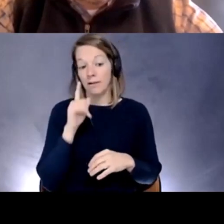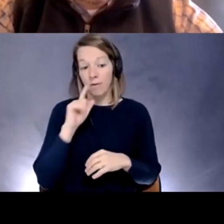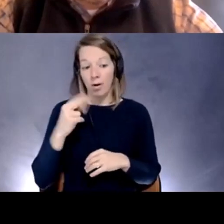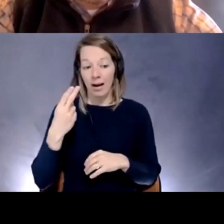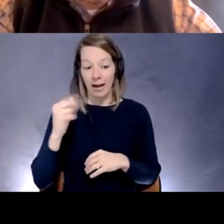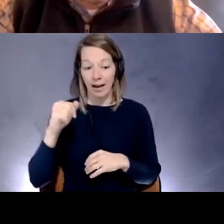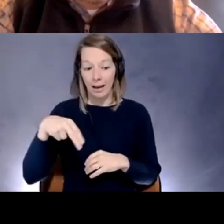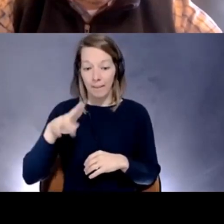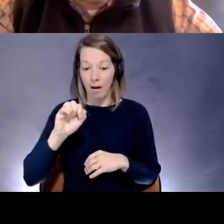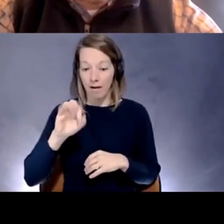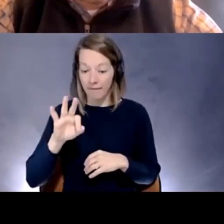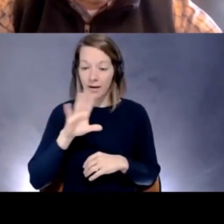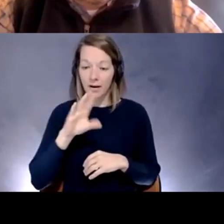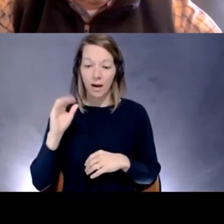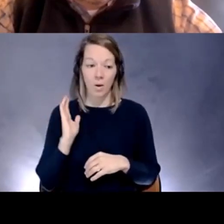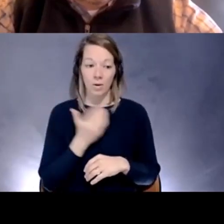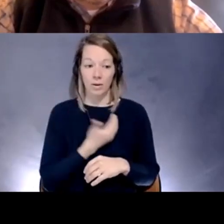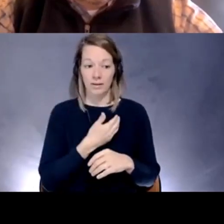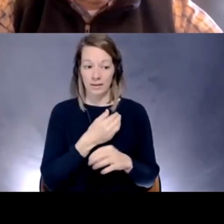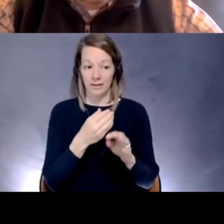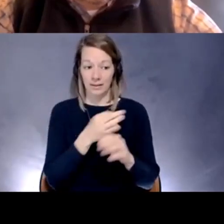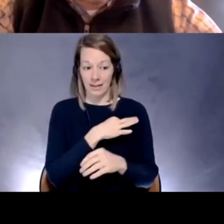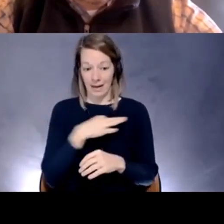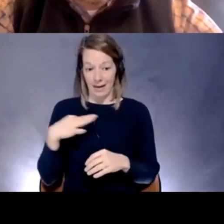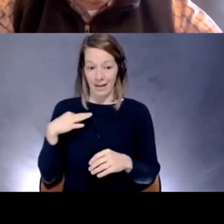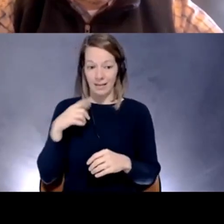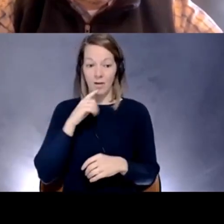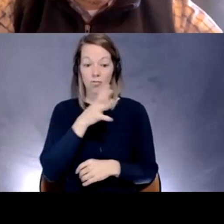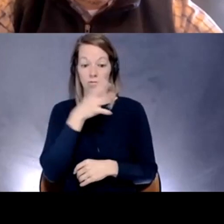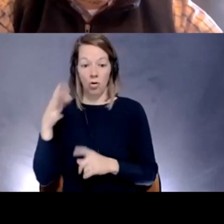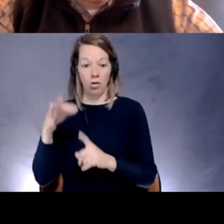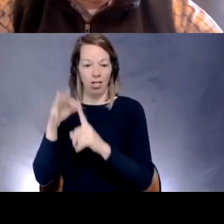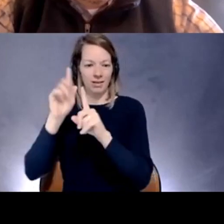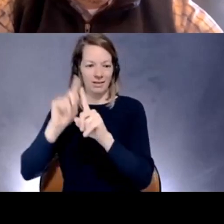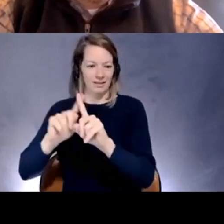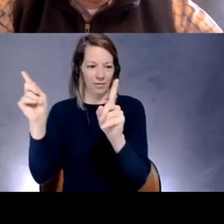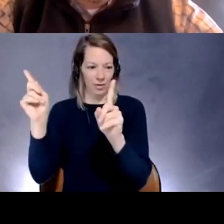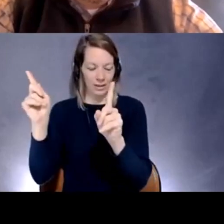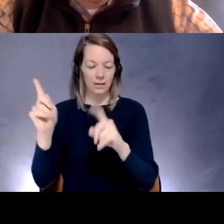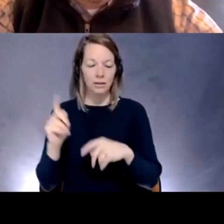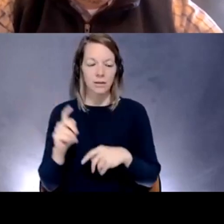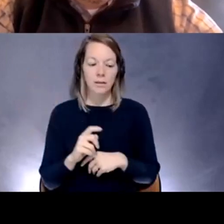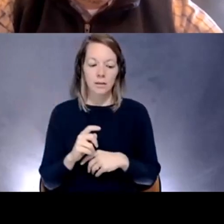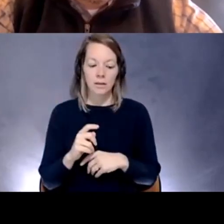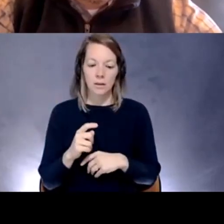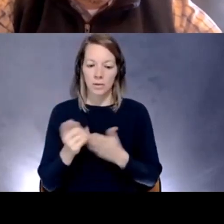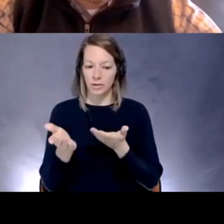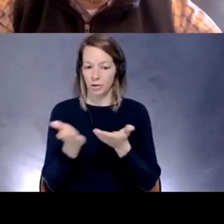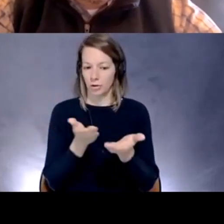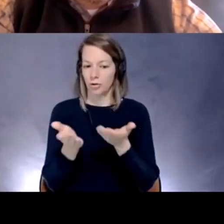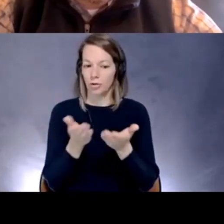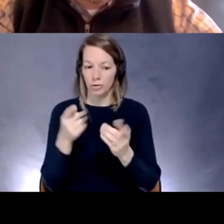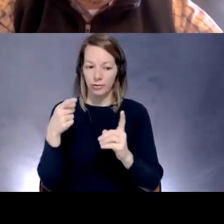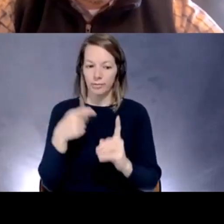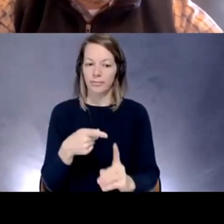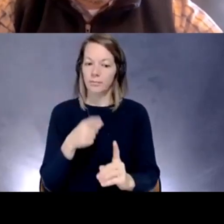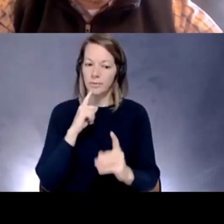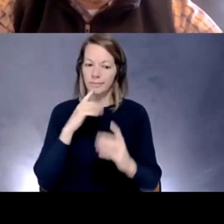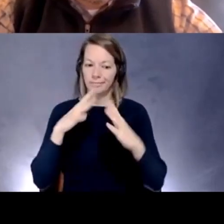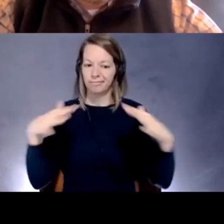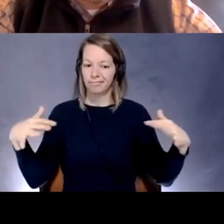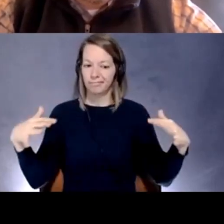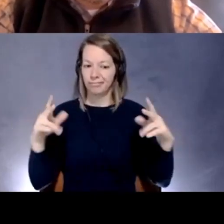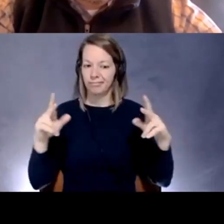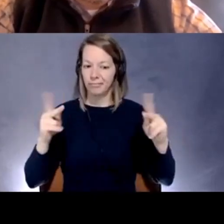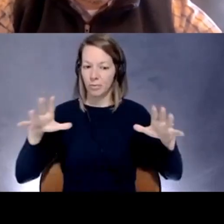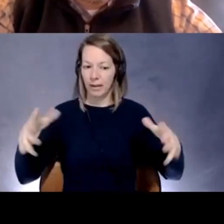our state to really recognize that rural is different, and that, you know, we serve a very diverse population